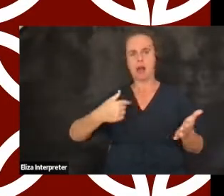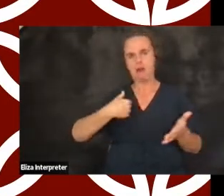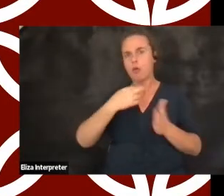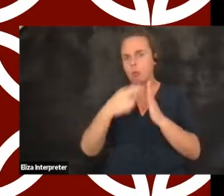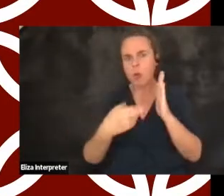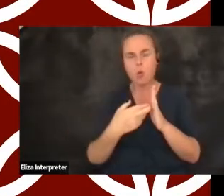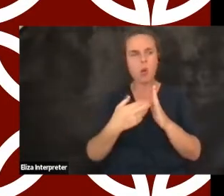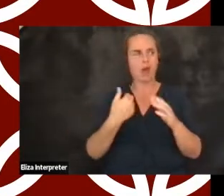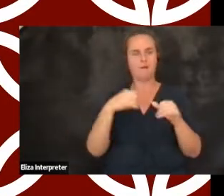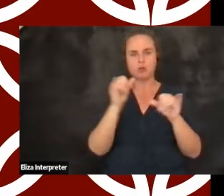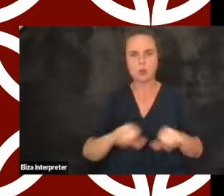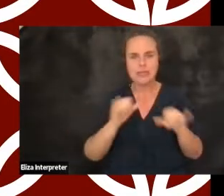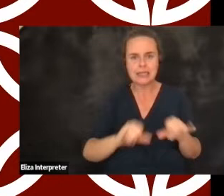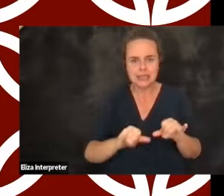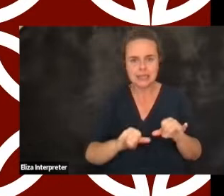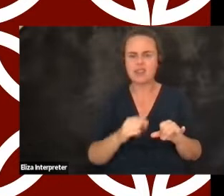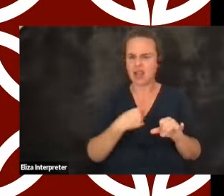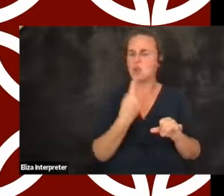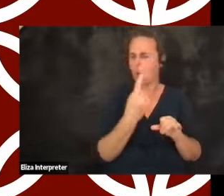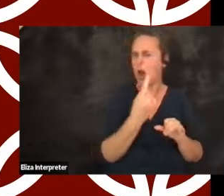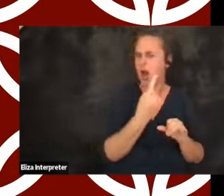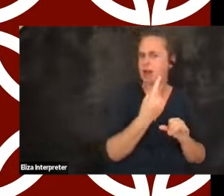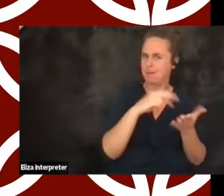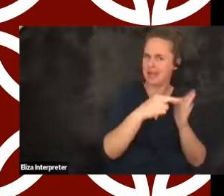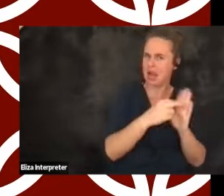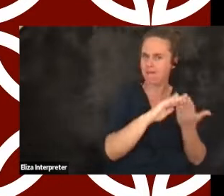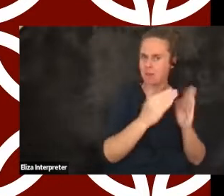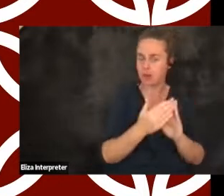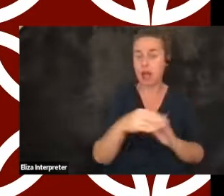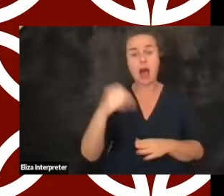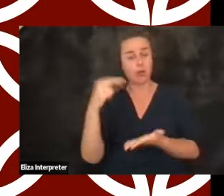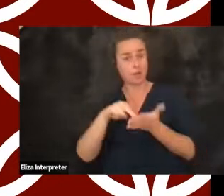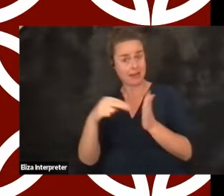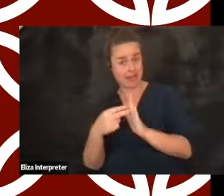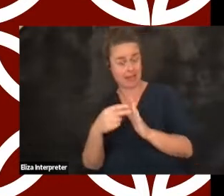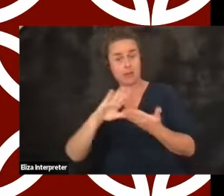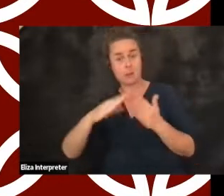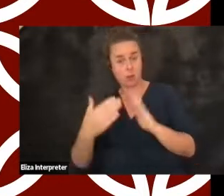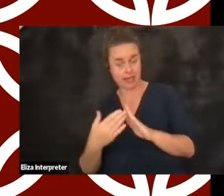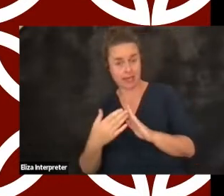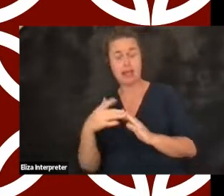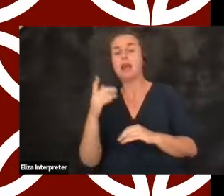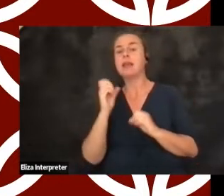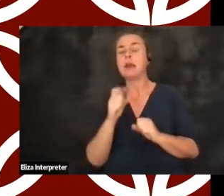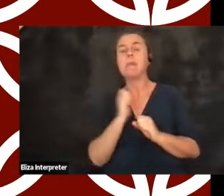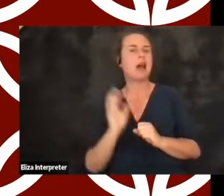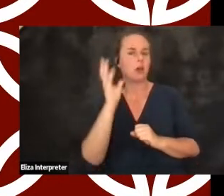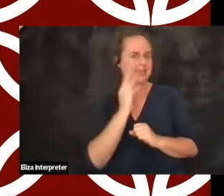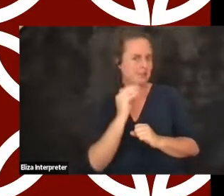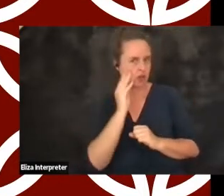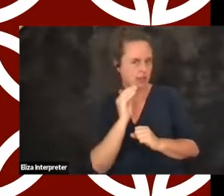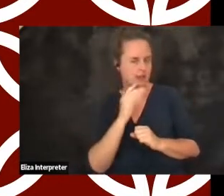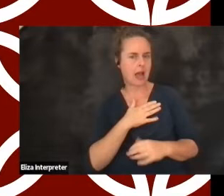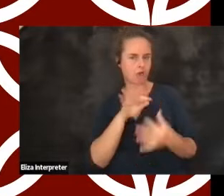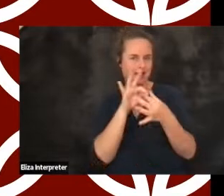routines. In another dimension, community can really be about experience, our relationship to the place,